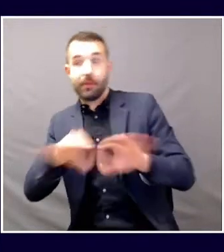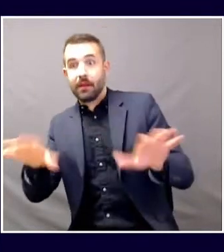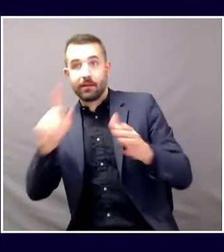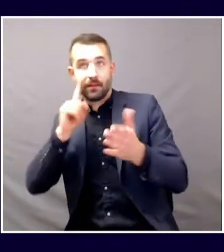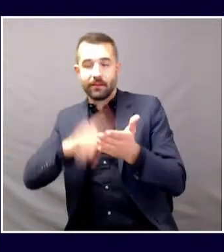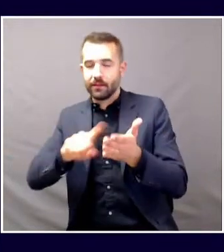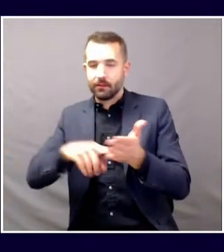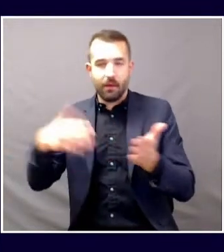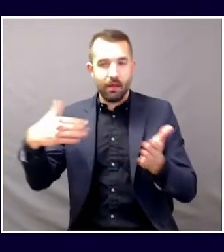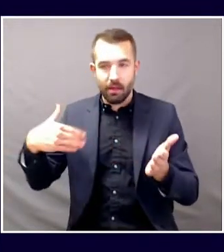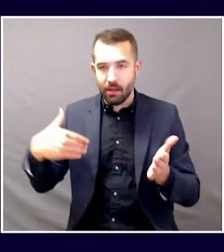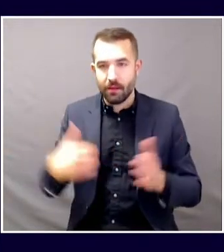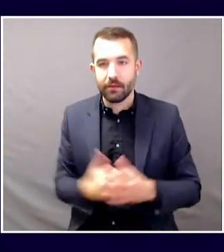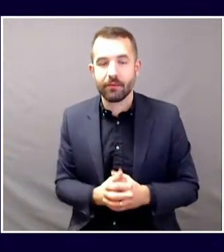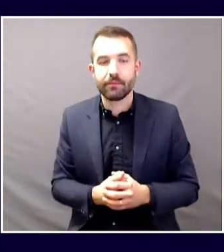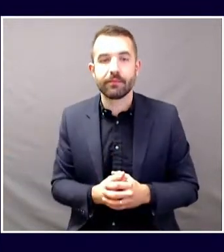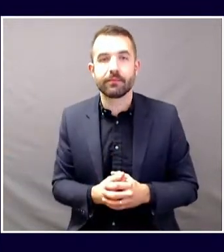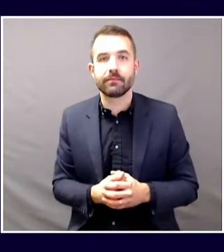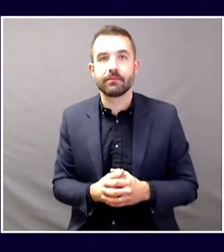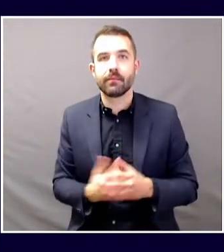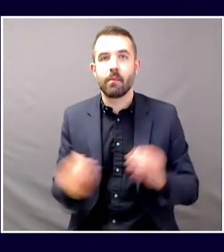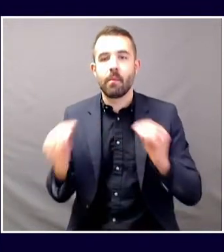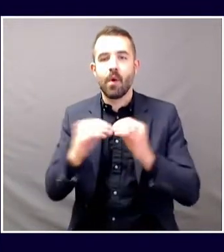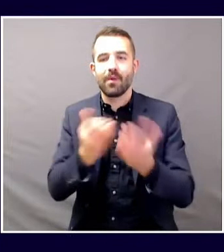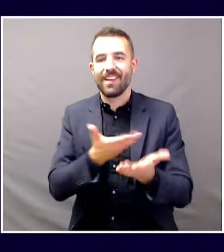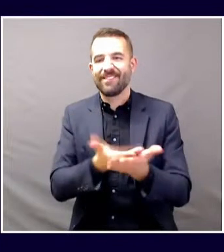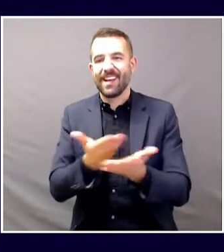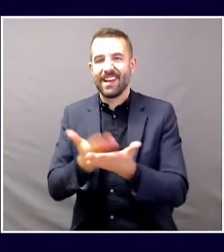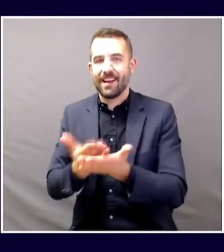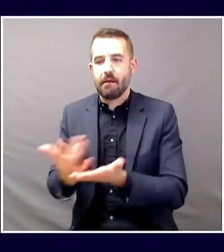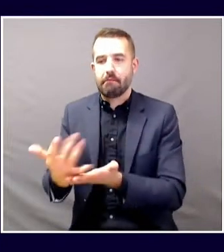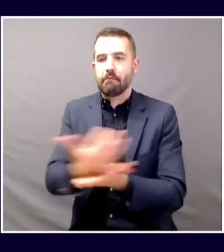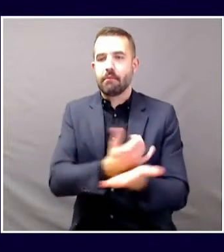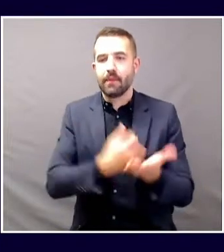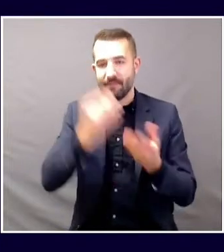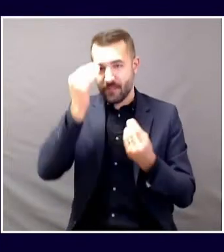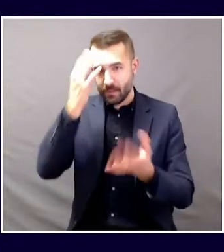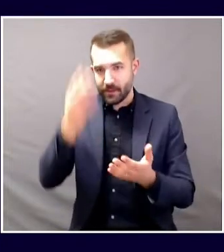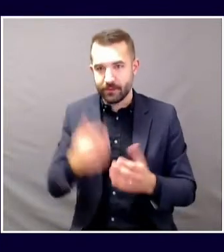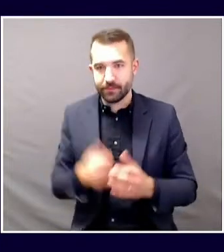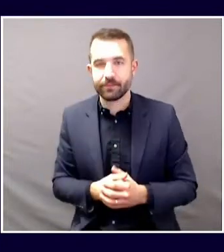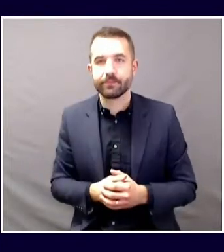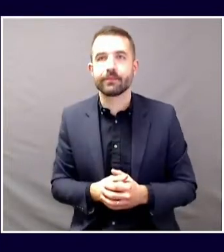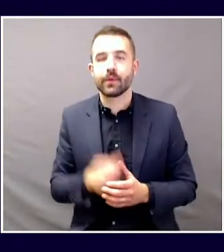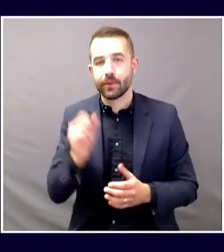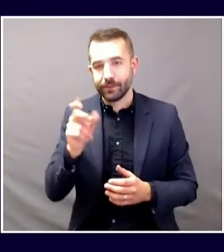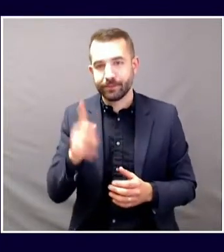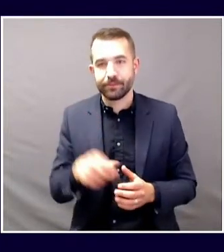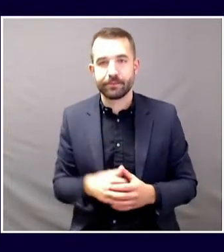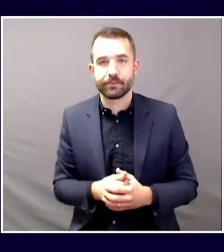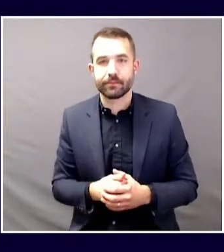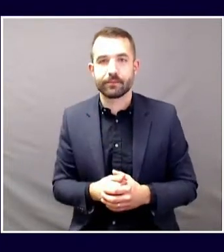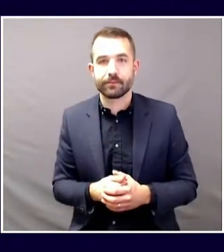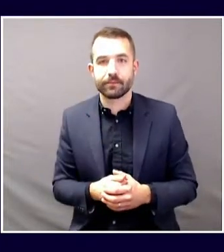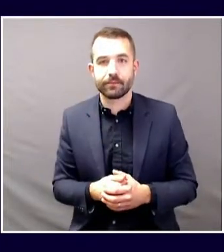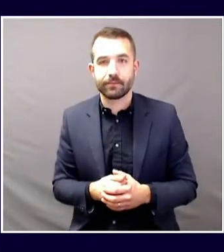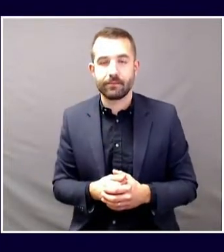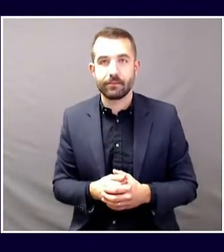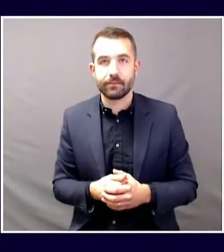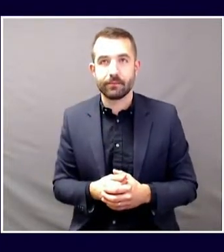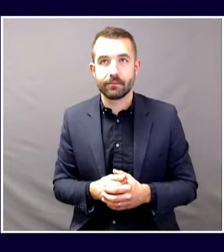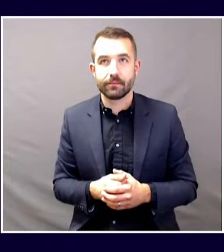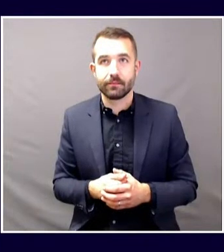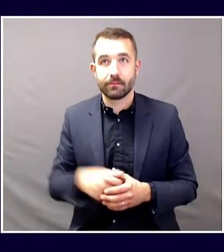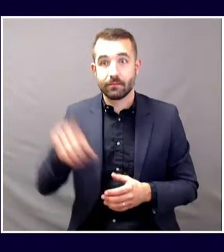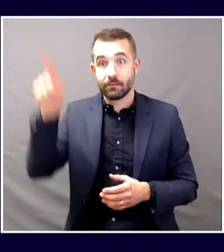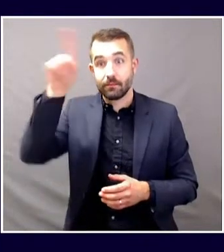but I think we're gathering some additional facts today. Okay. And for the students there and kind of in